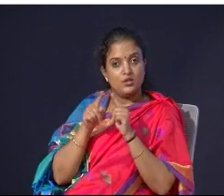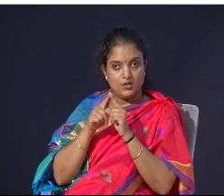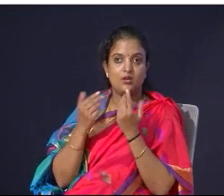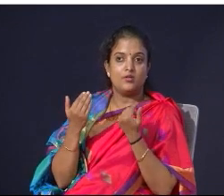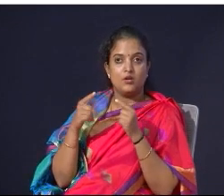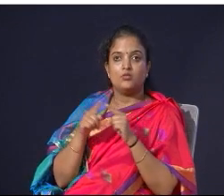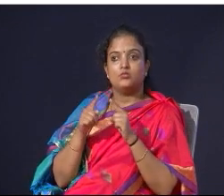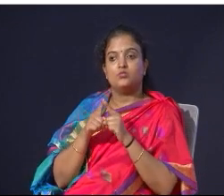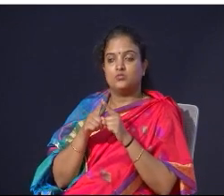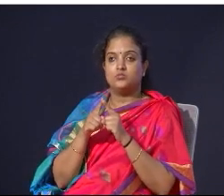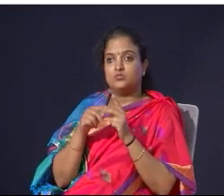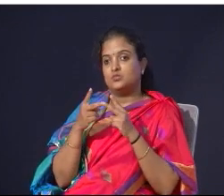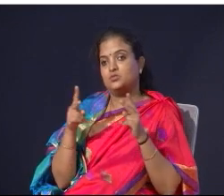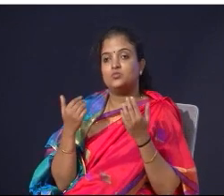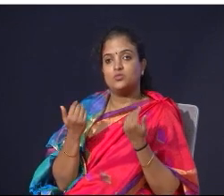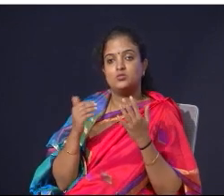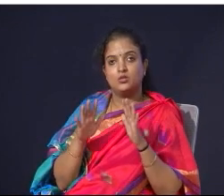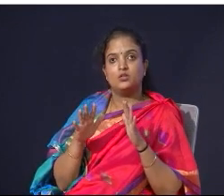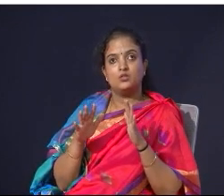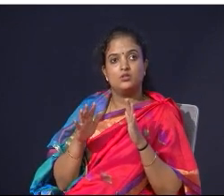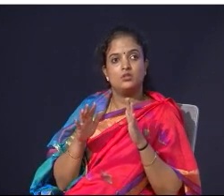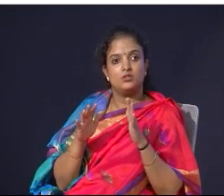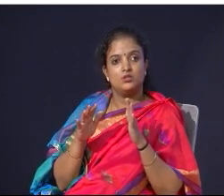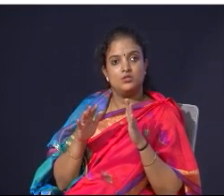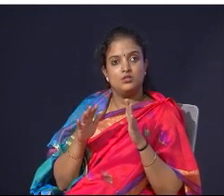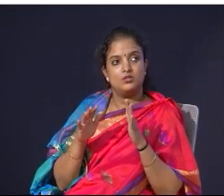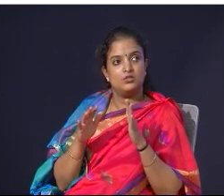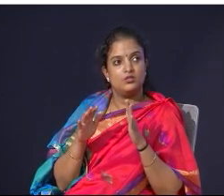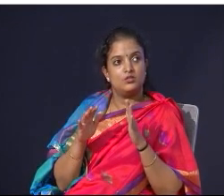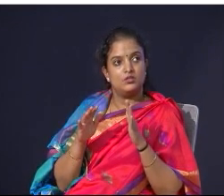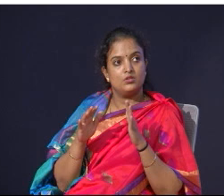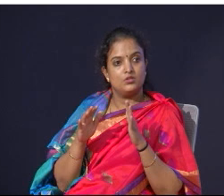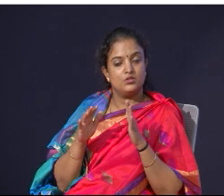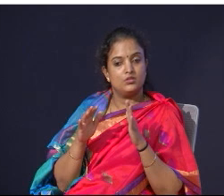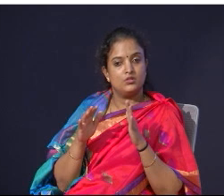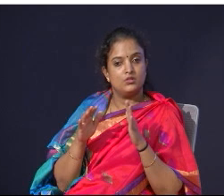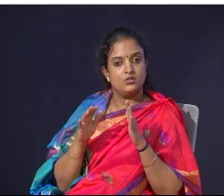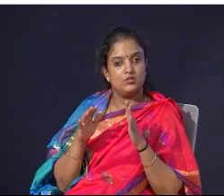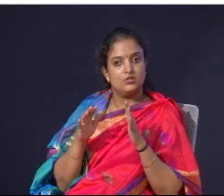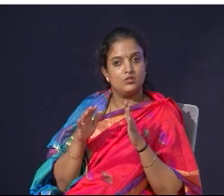the adaptations and modifications. Recreation activity, wonderfully in the morning,